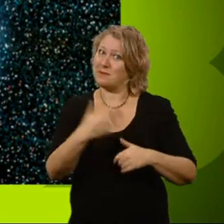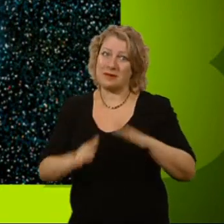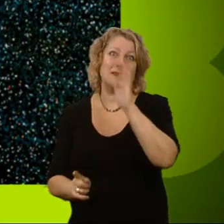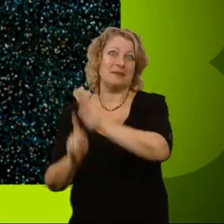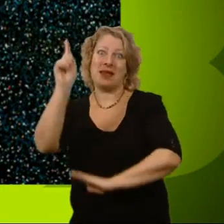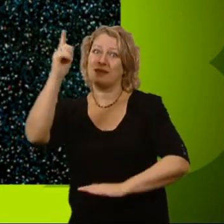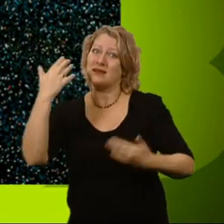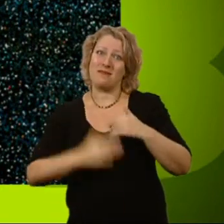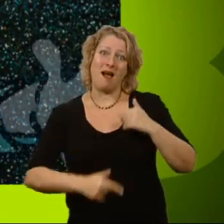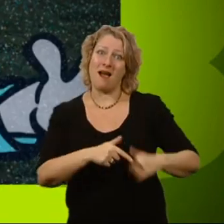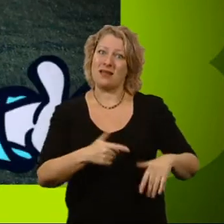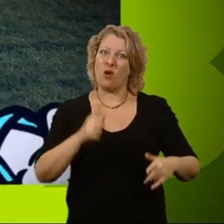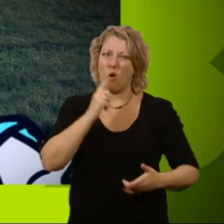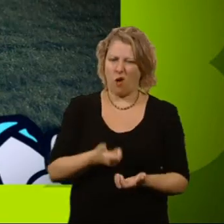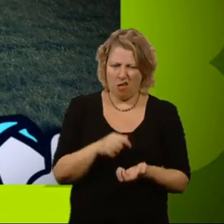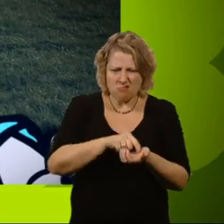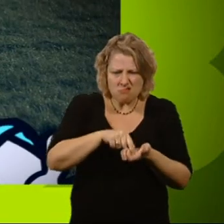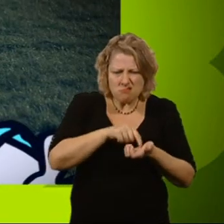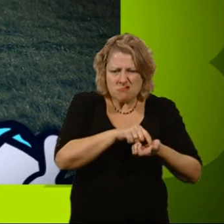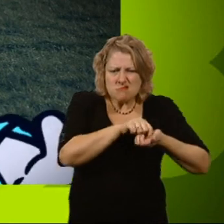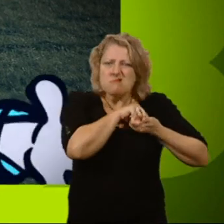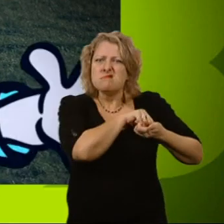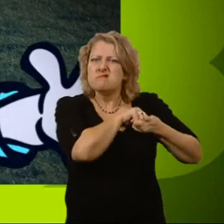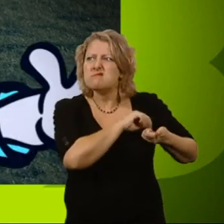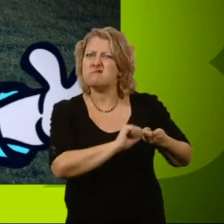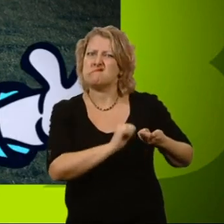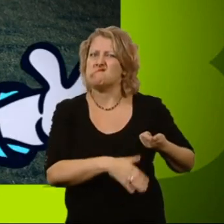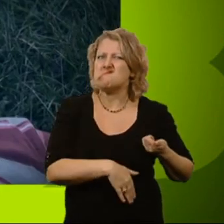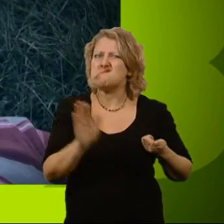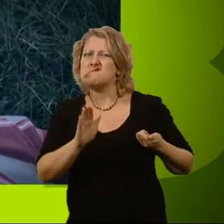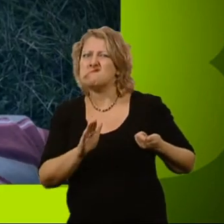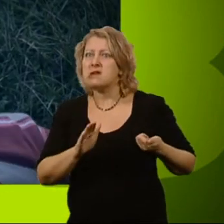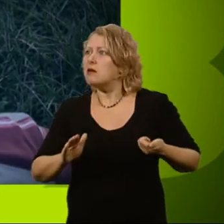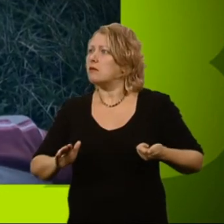to space, and he always honks a remote control.